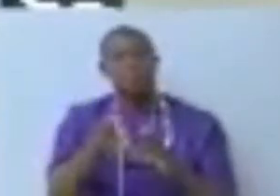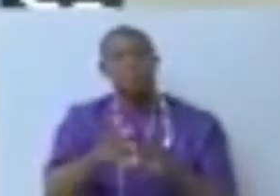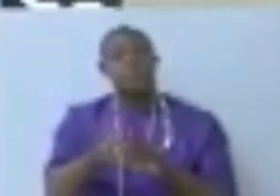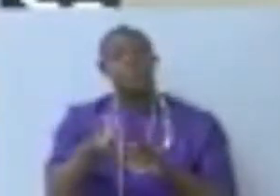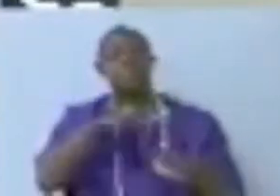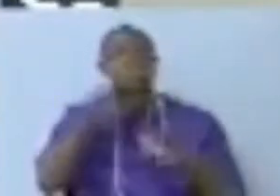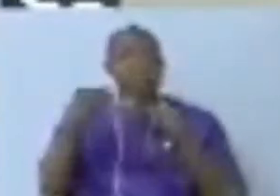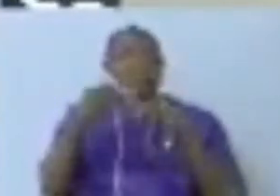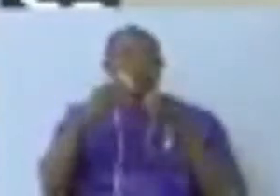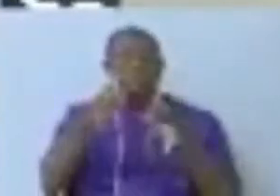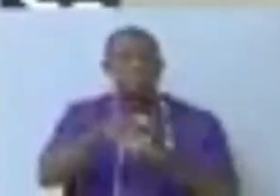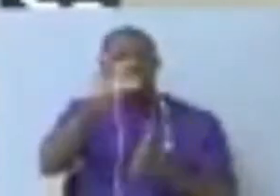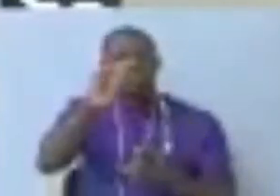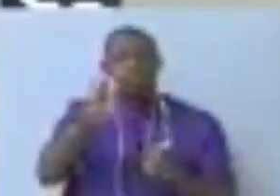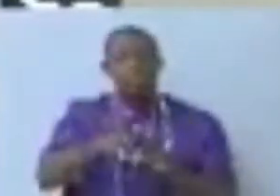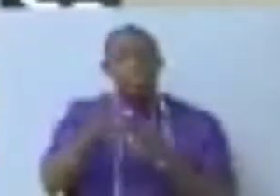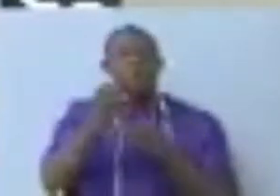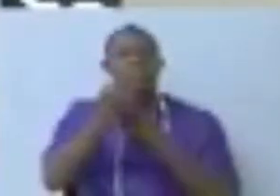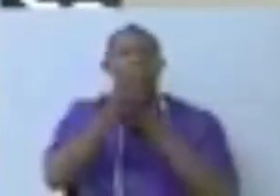suffocation and